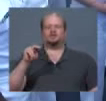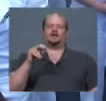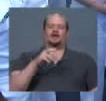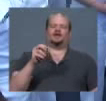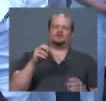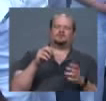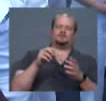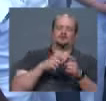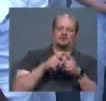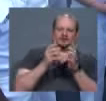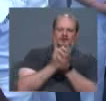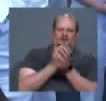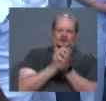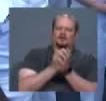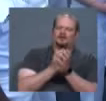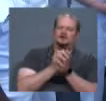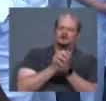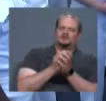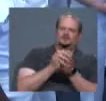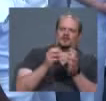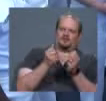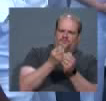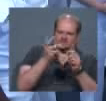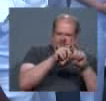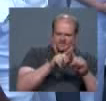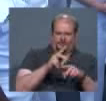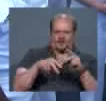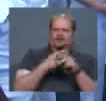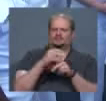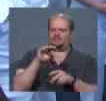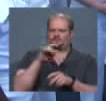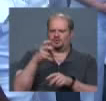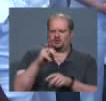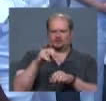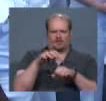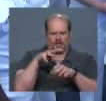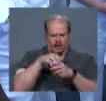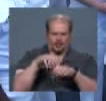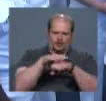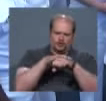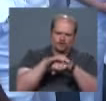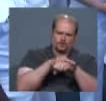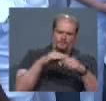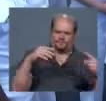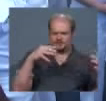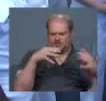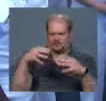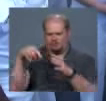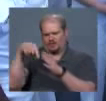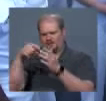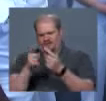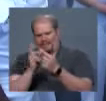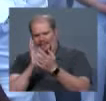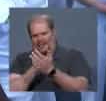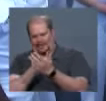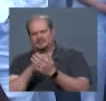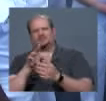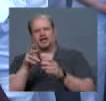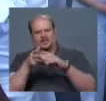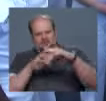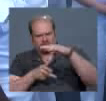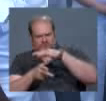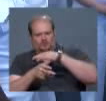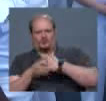knots, and is equipped to handle a number of missions, including surface combat, anti-submarine operations, and